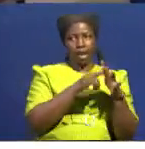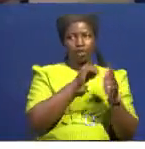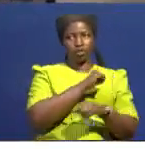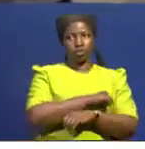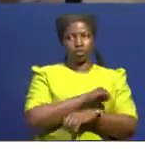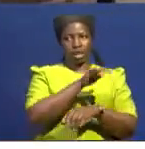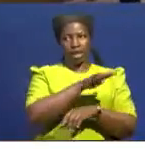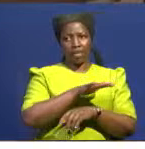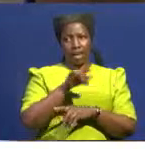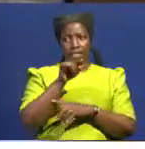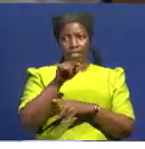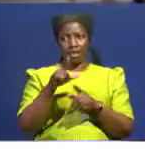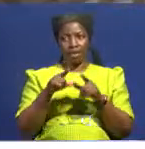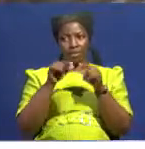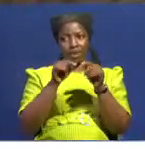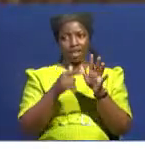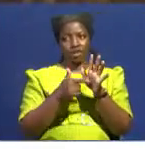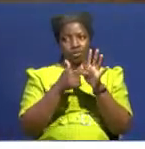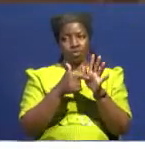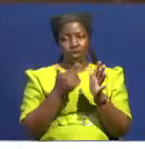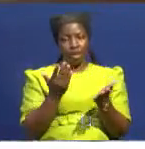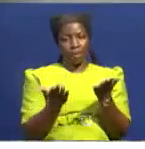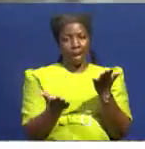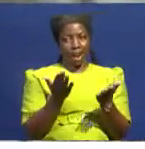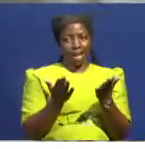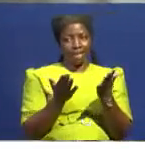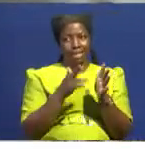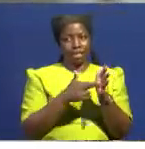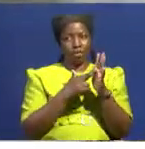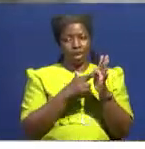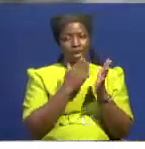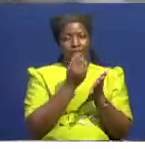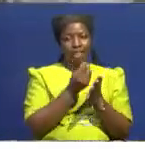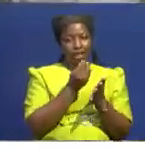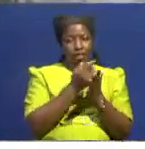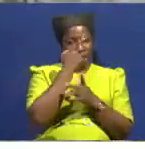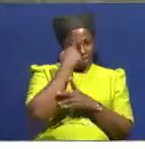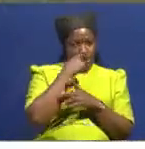This sentiment underscores the delicate balance required in fiscal policy